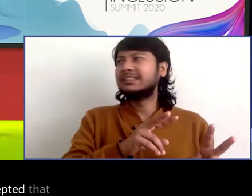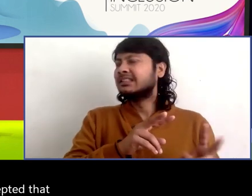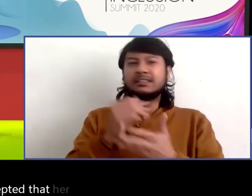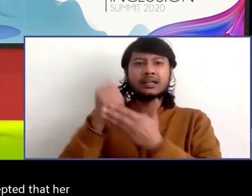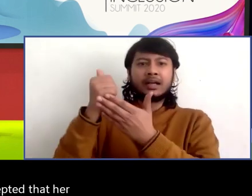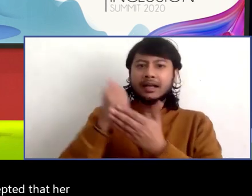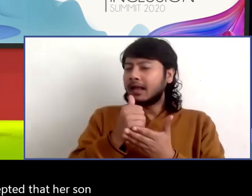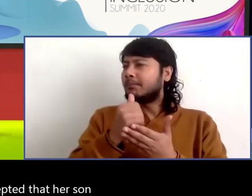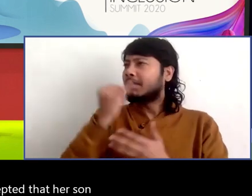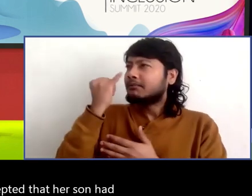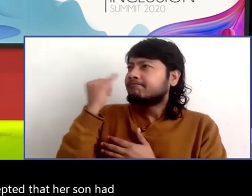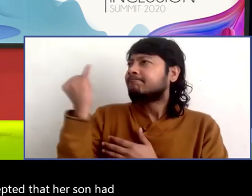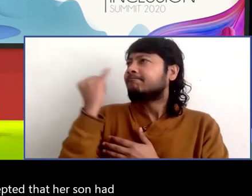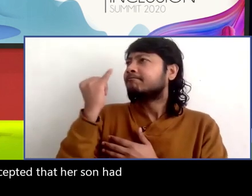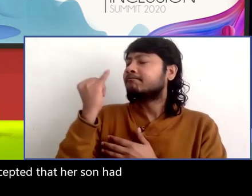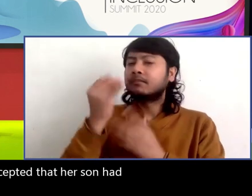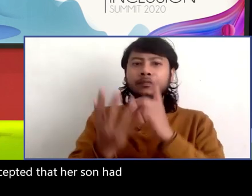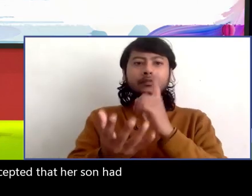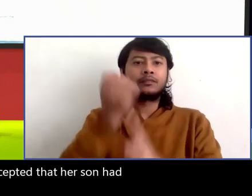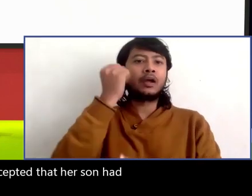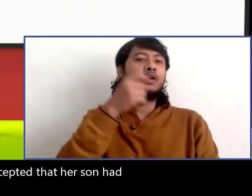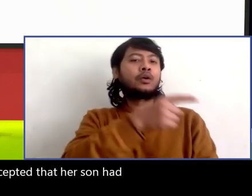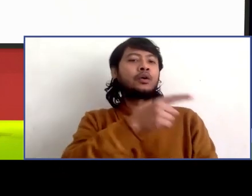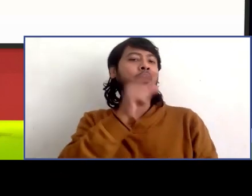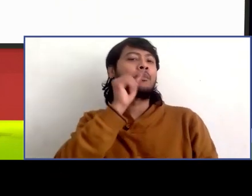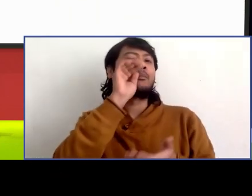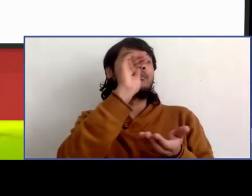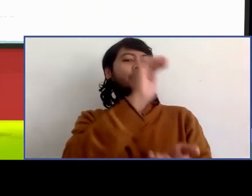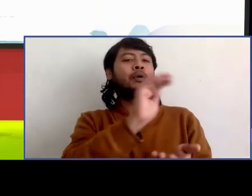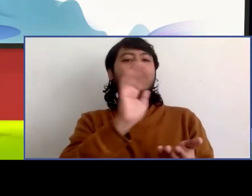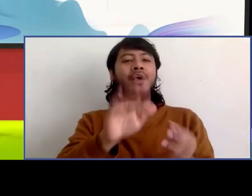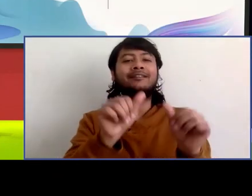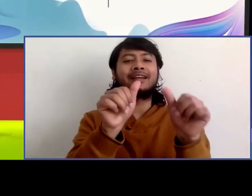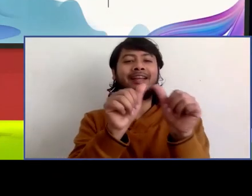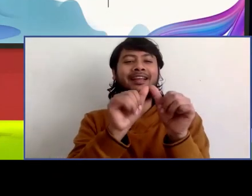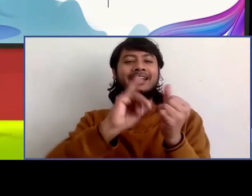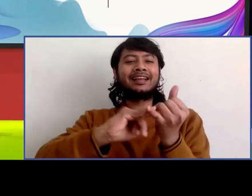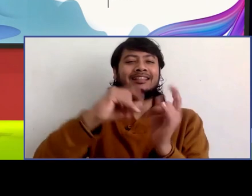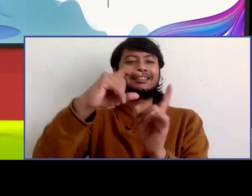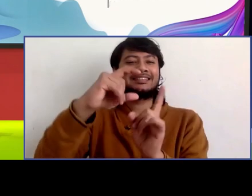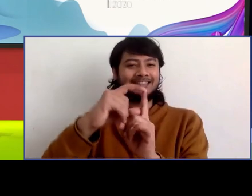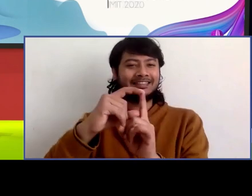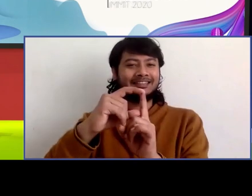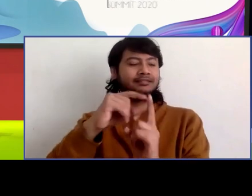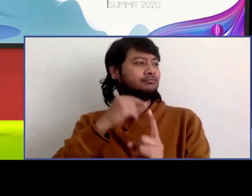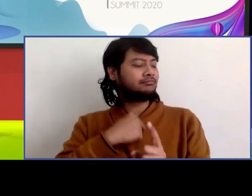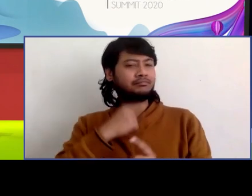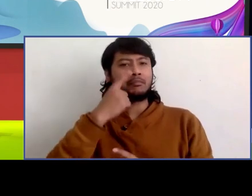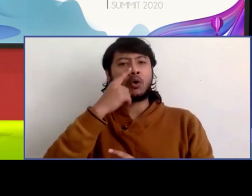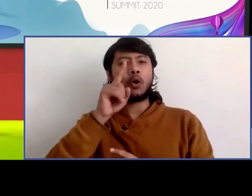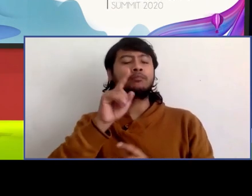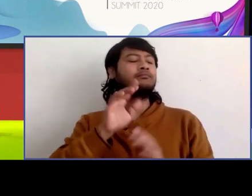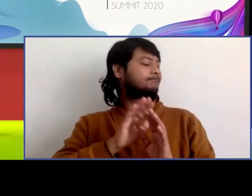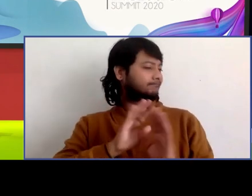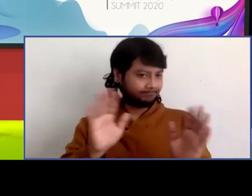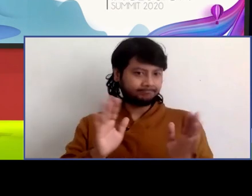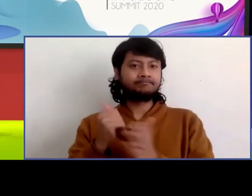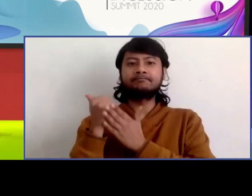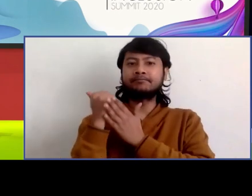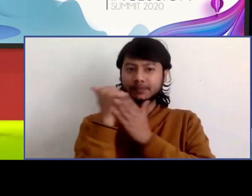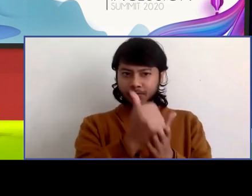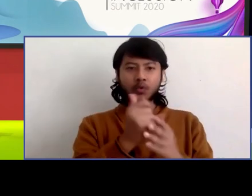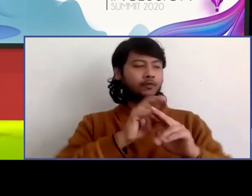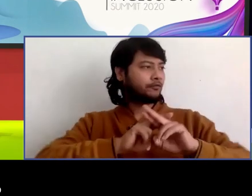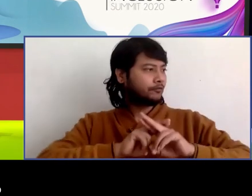autism. She decided to support him in every step that he took. And one day, during an activity